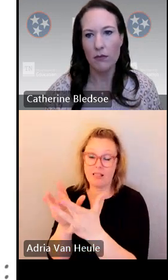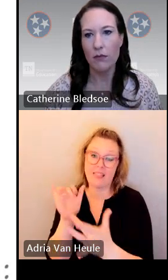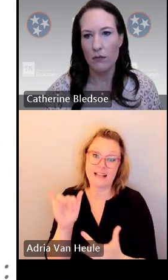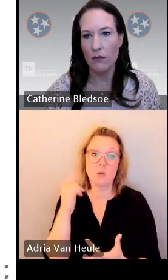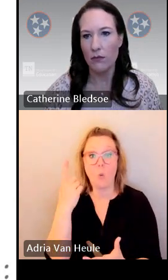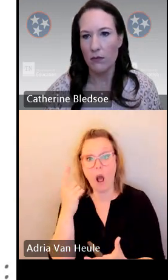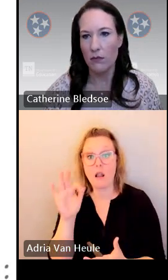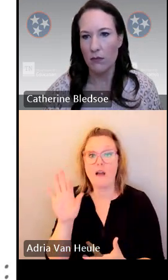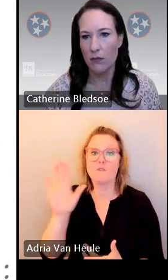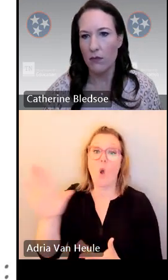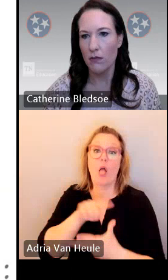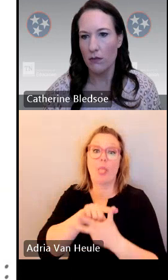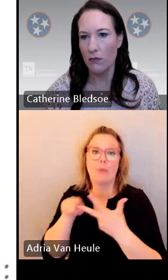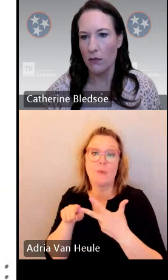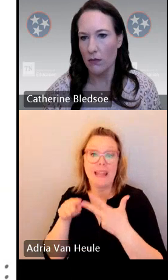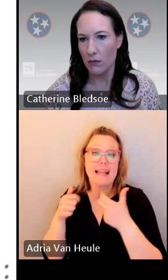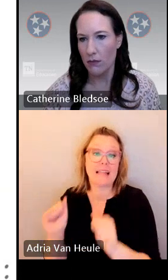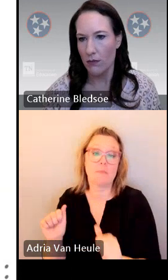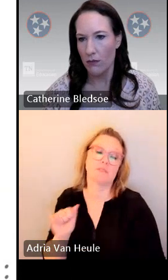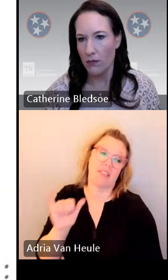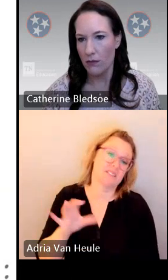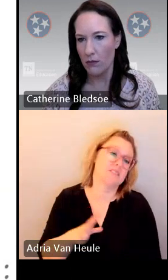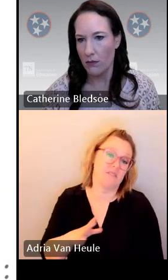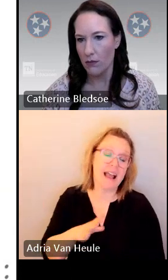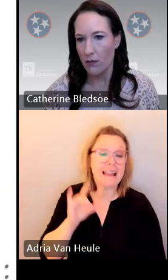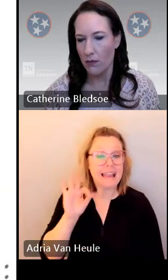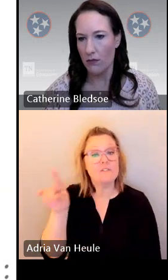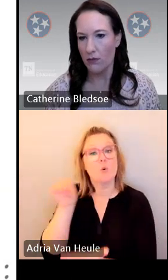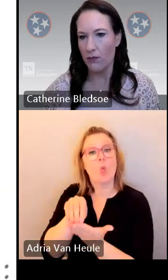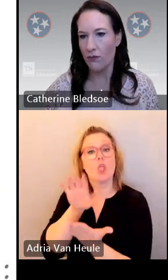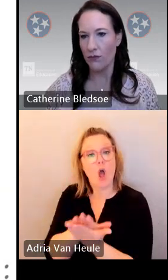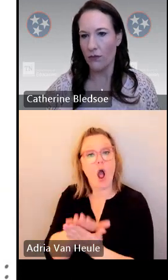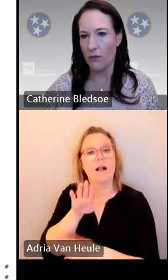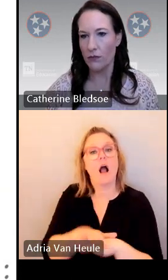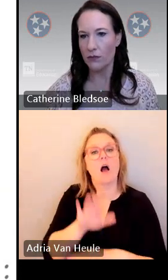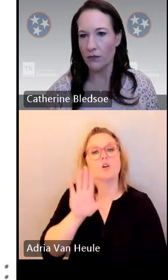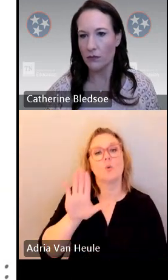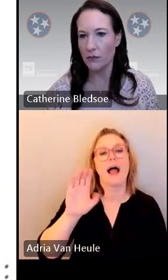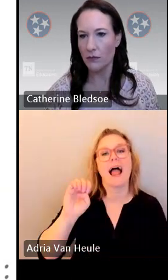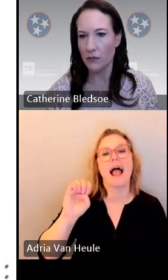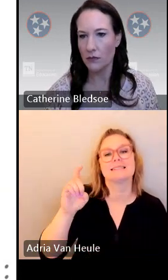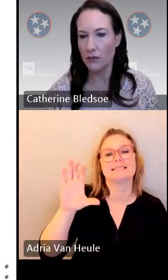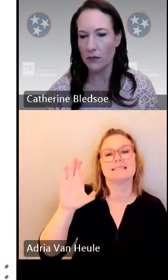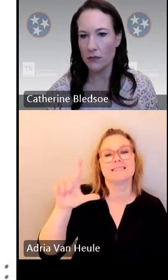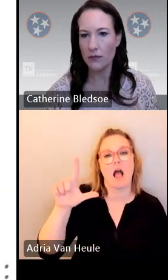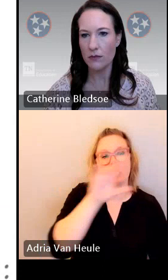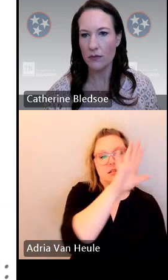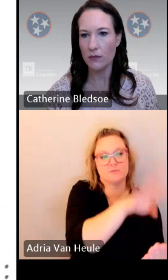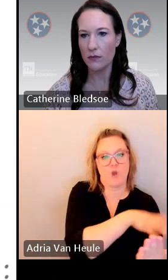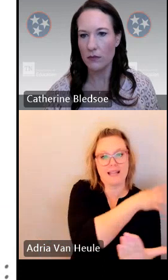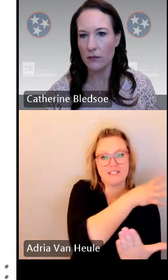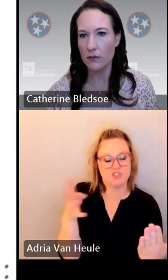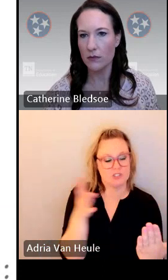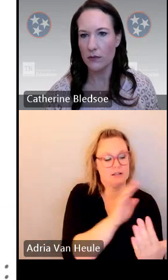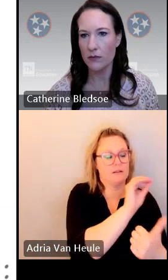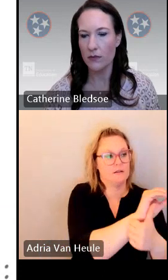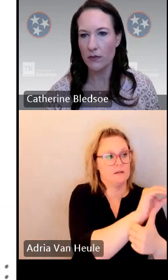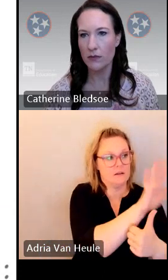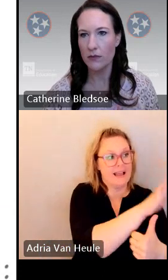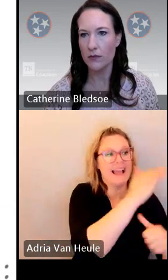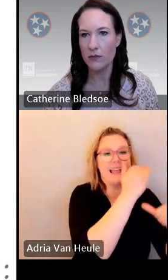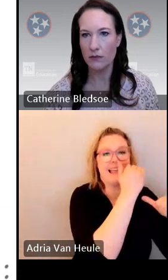really, help you out if you log those on your Excel spreadsheet for, snail mail is 1, email attempts 2,